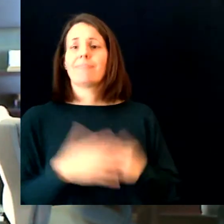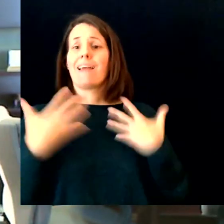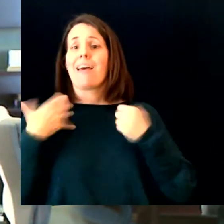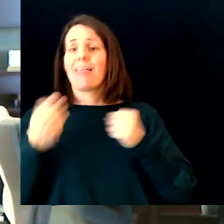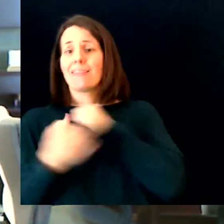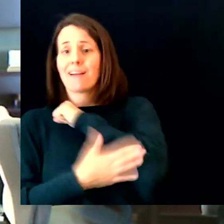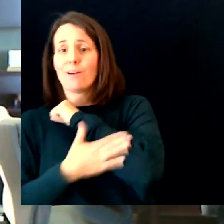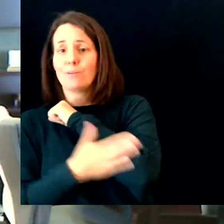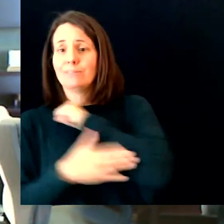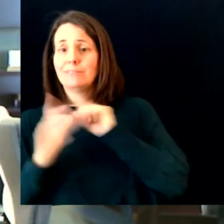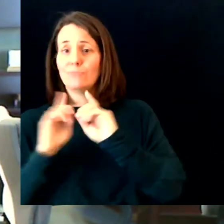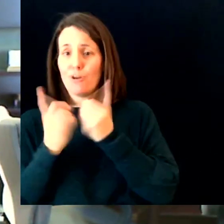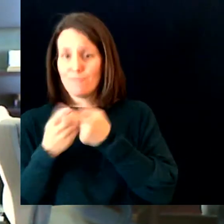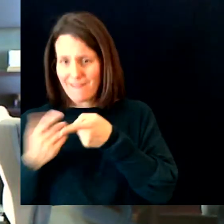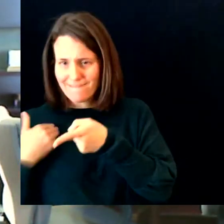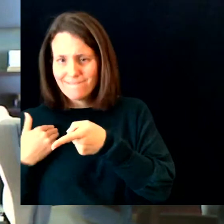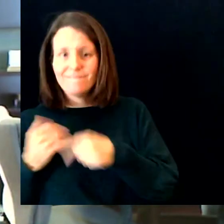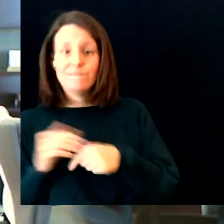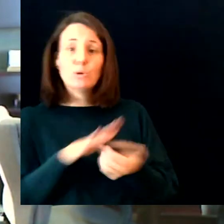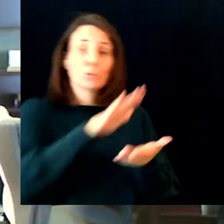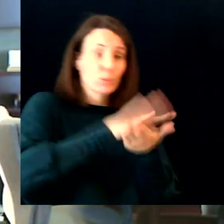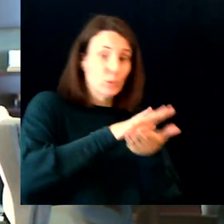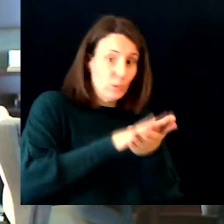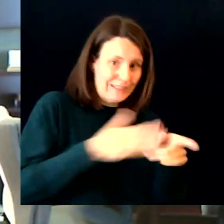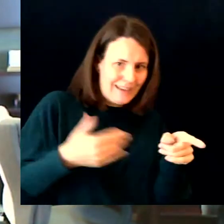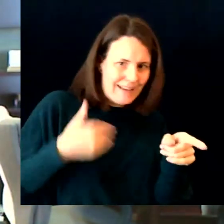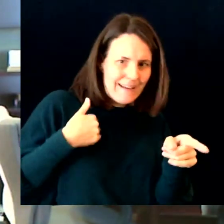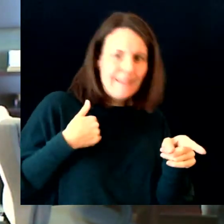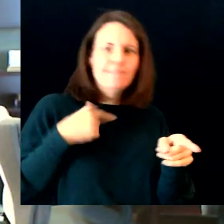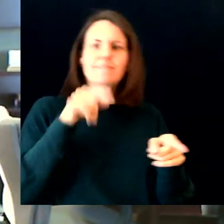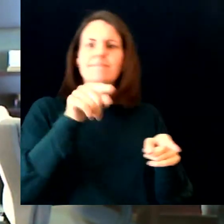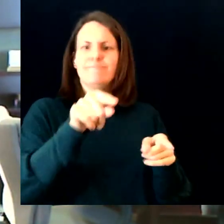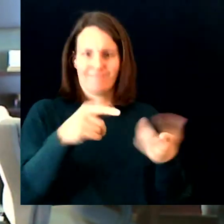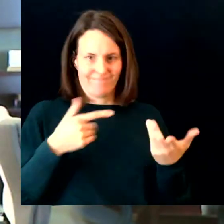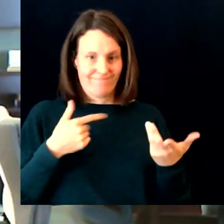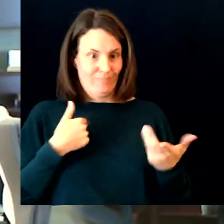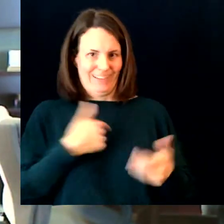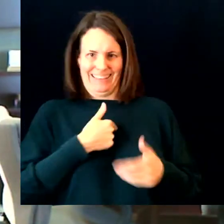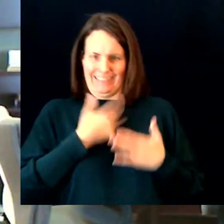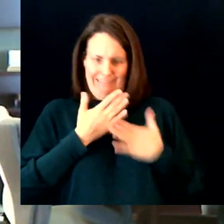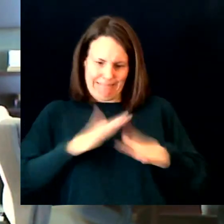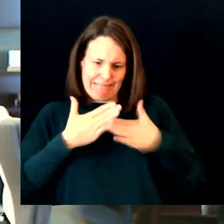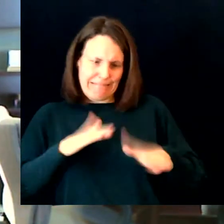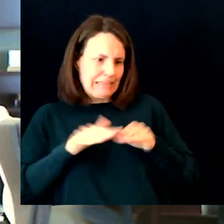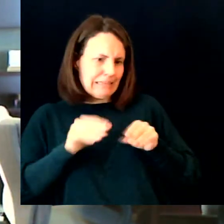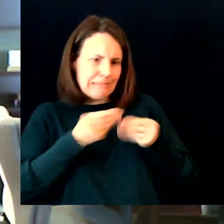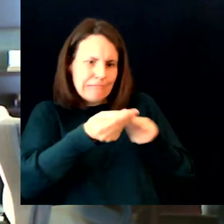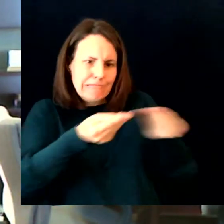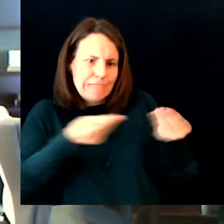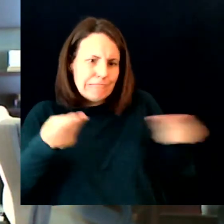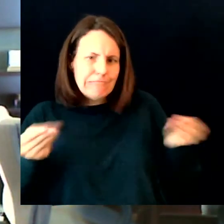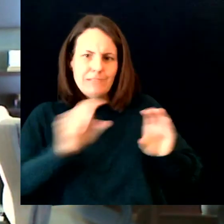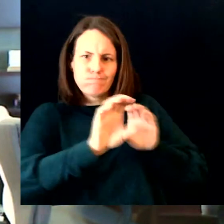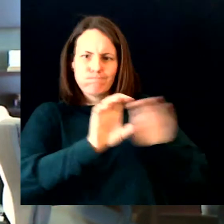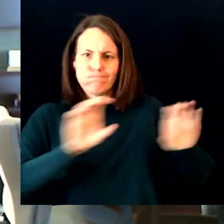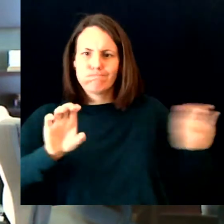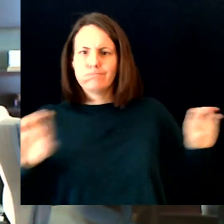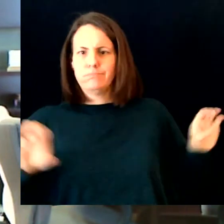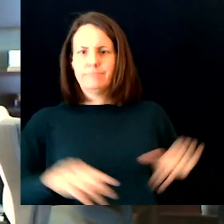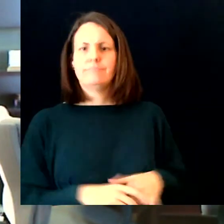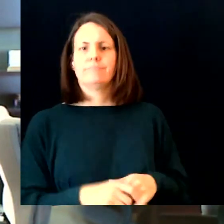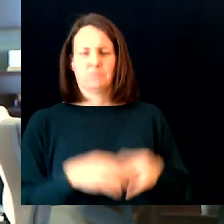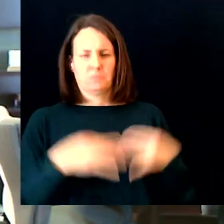to make sure that we've got high quality masks that are available widely in the community. We do ask our